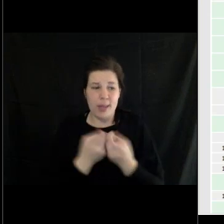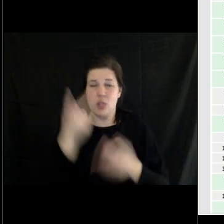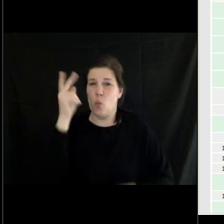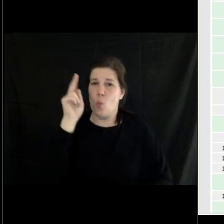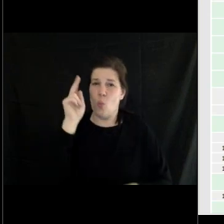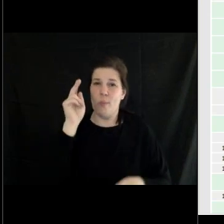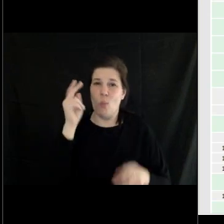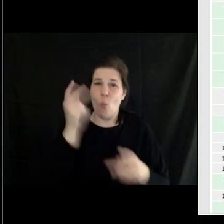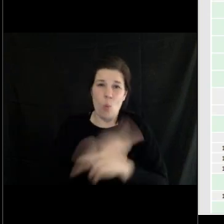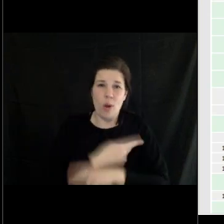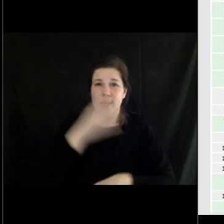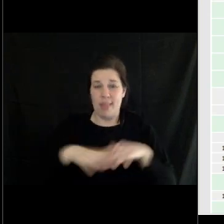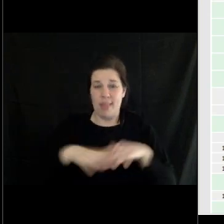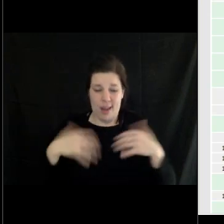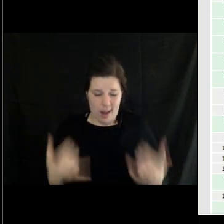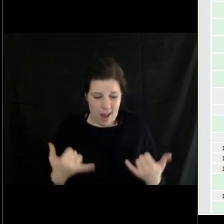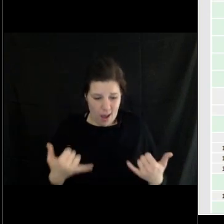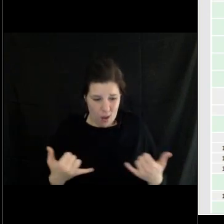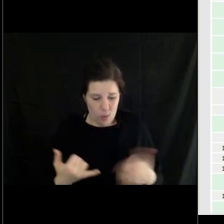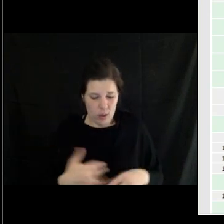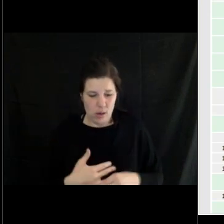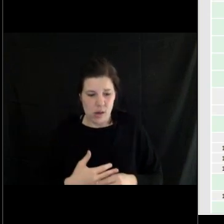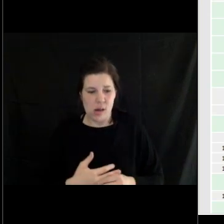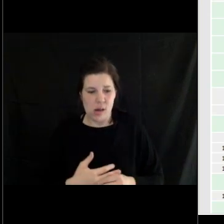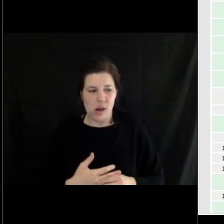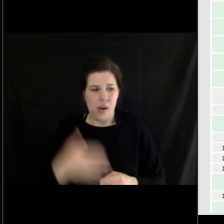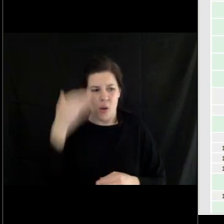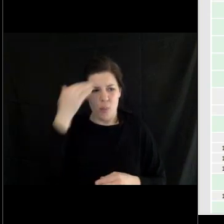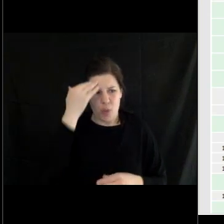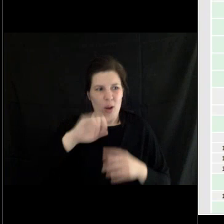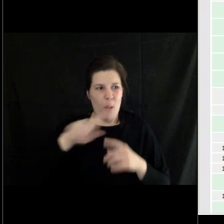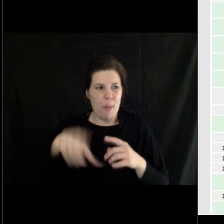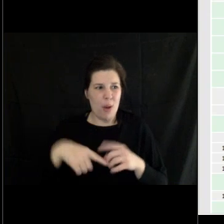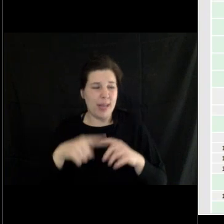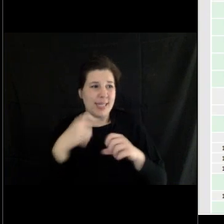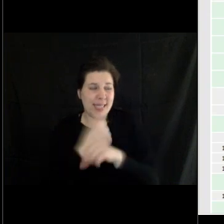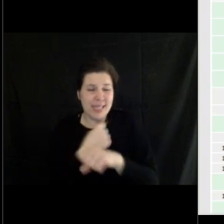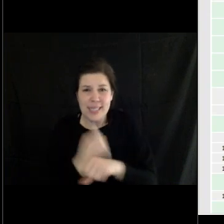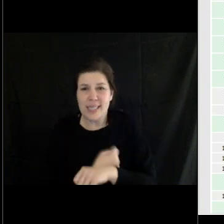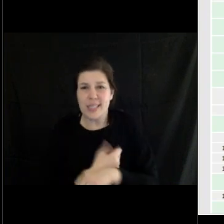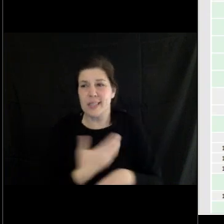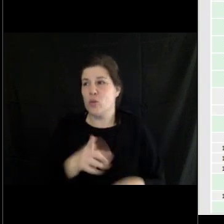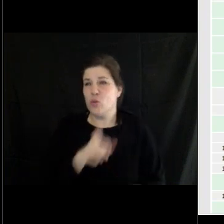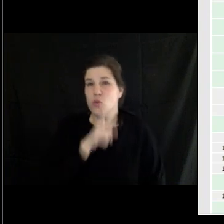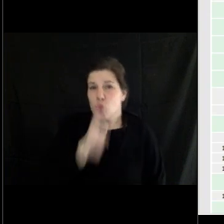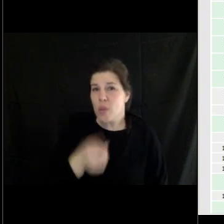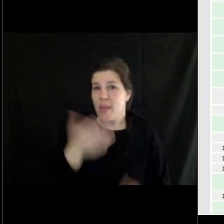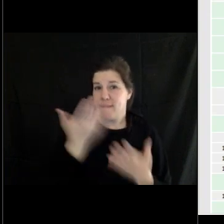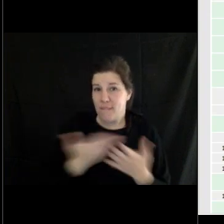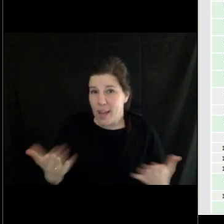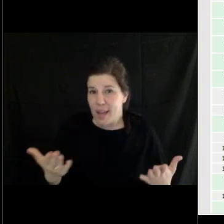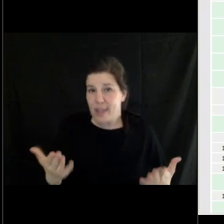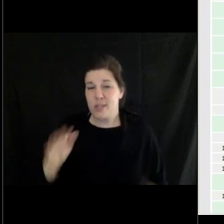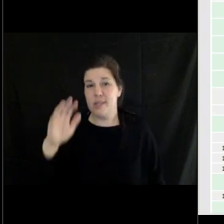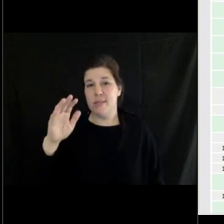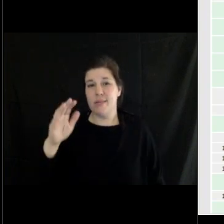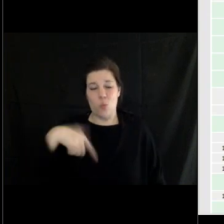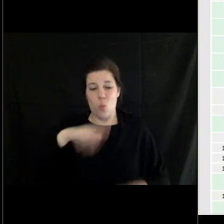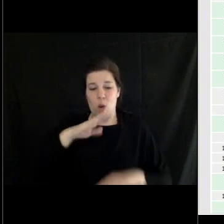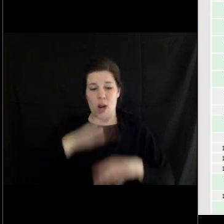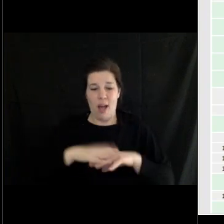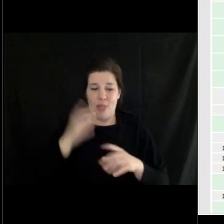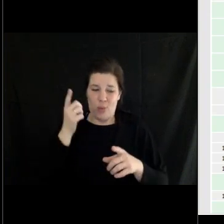would be worse. We know this from statistics. We're talking about figures, truth, and facts. Ain't no opinions about this, baby. We on the right road, but